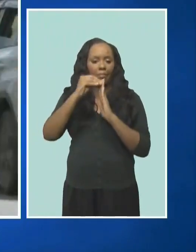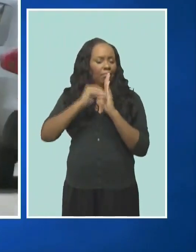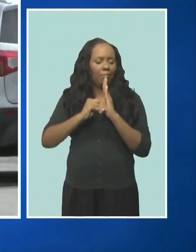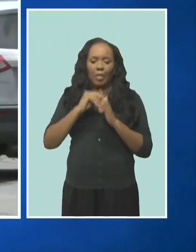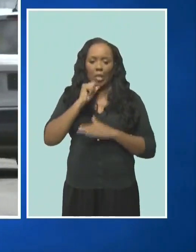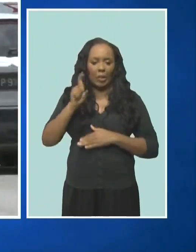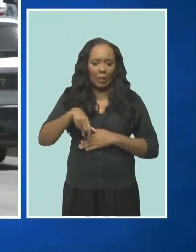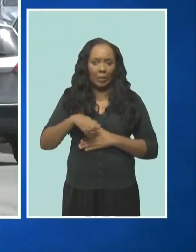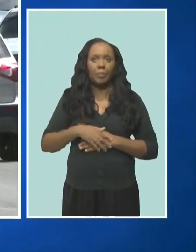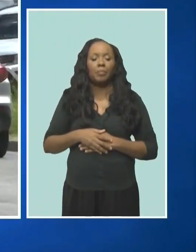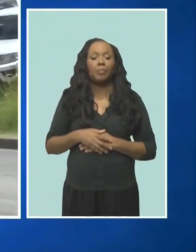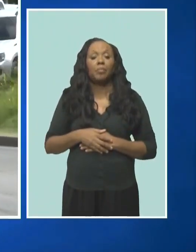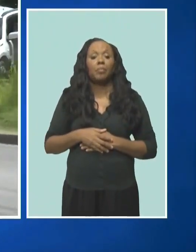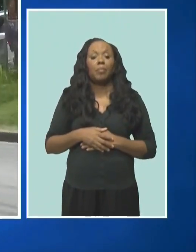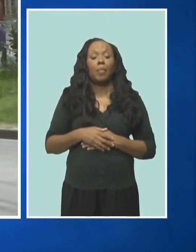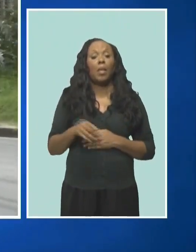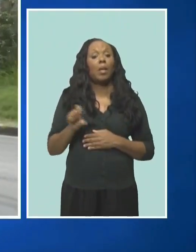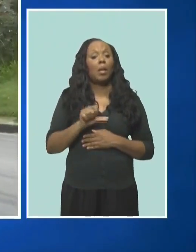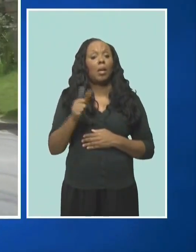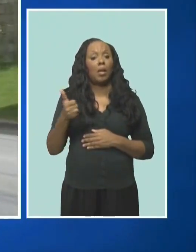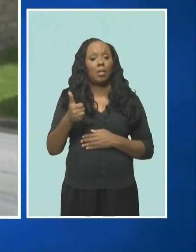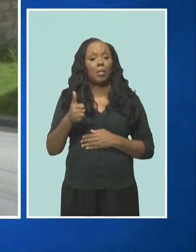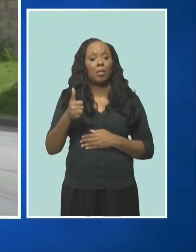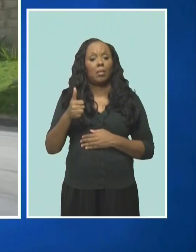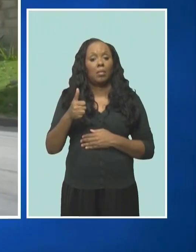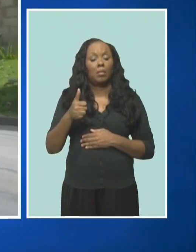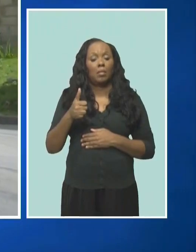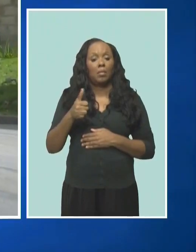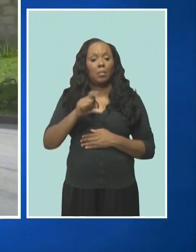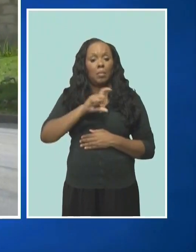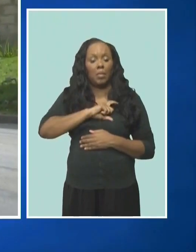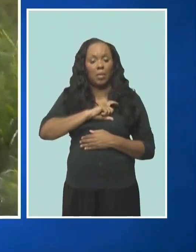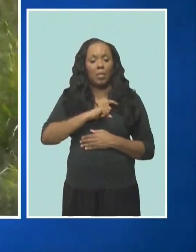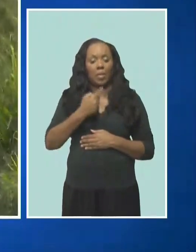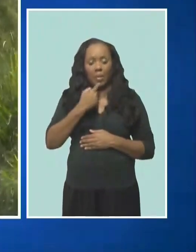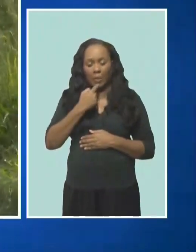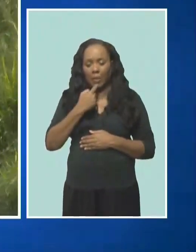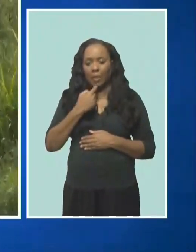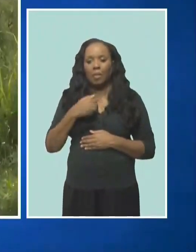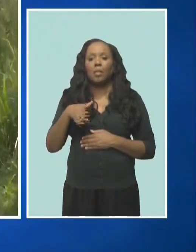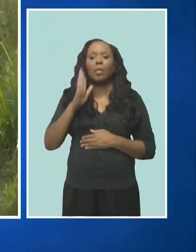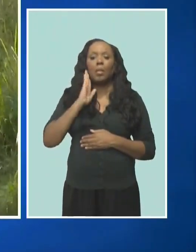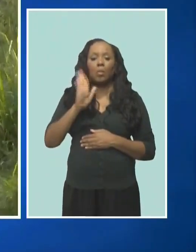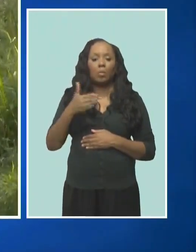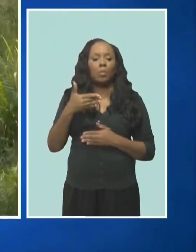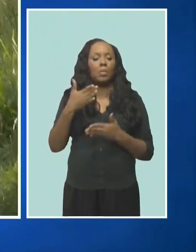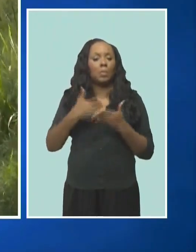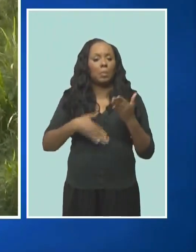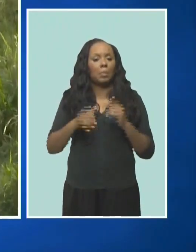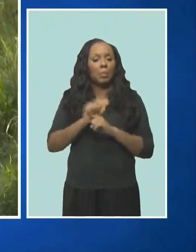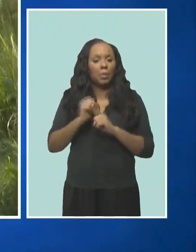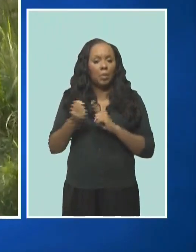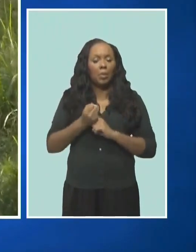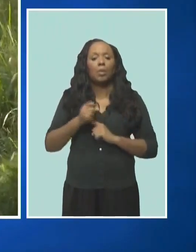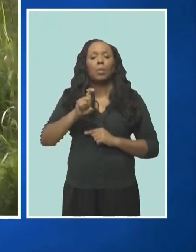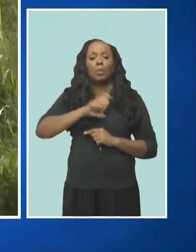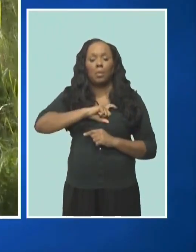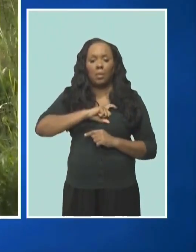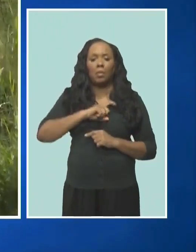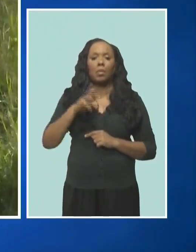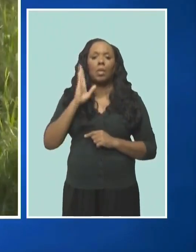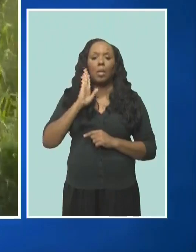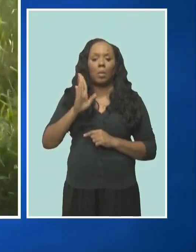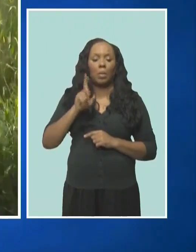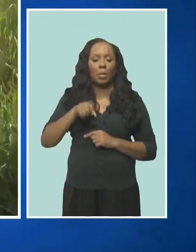Officer, Acting Inspector Rodney Innes, is making it clear there will be circumstances when police will be required